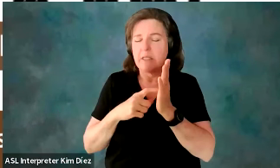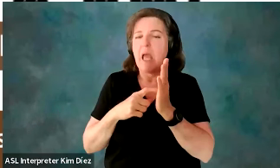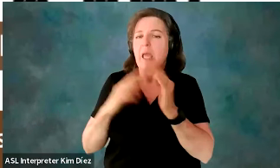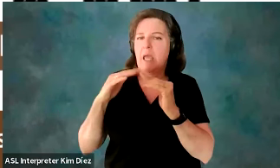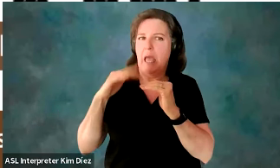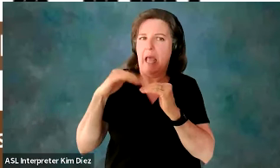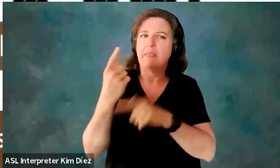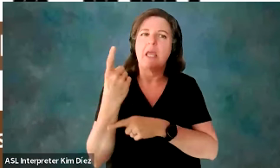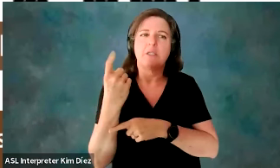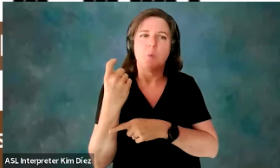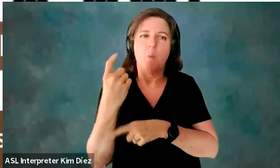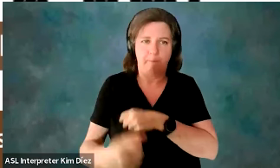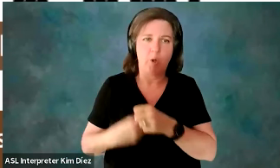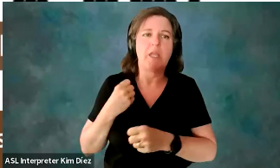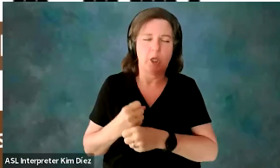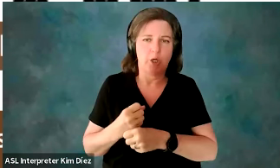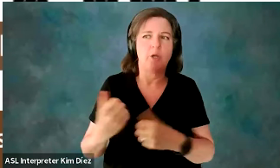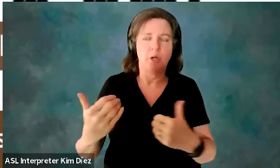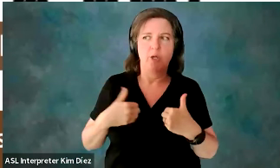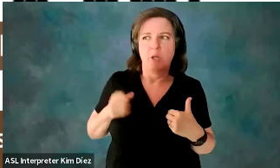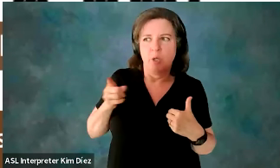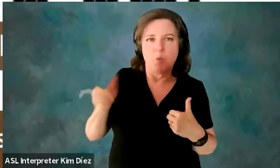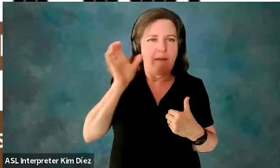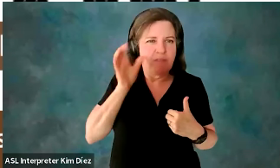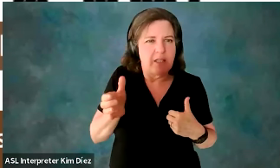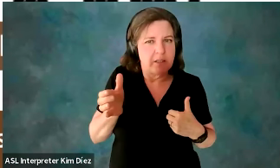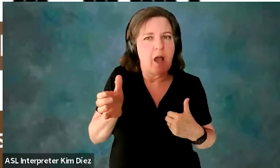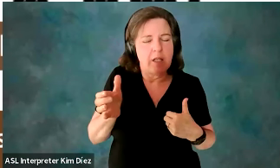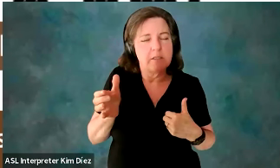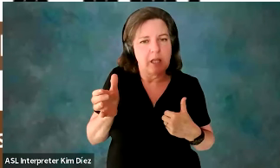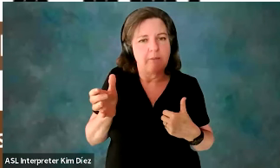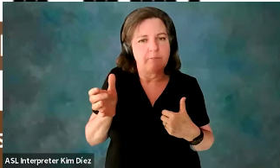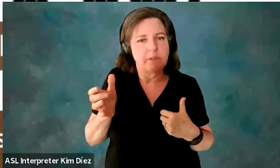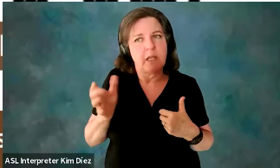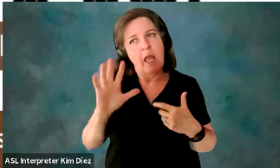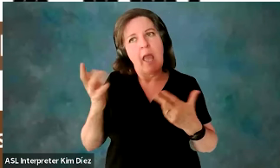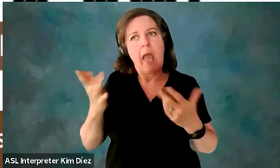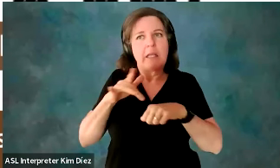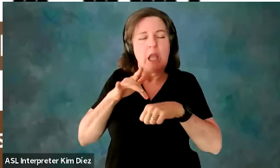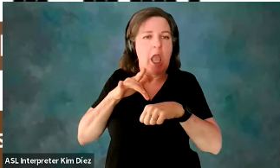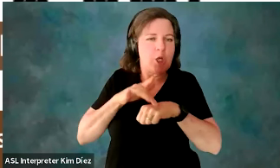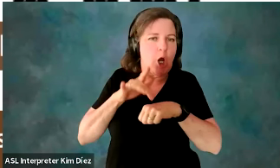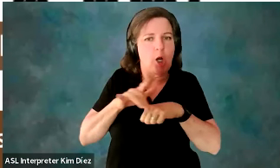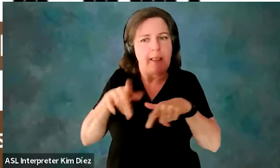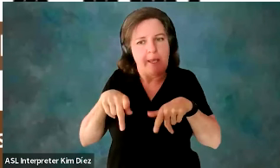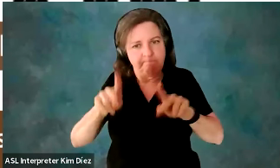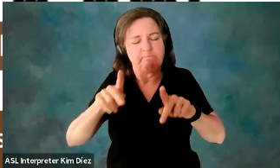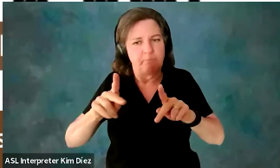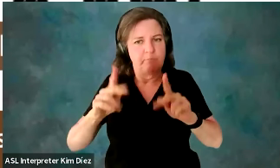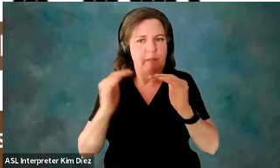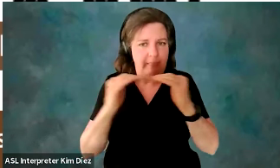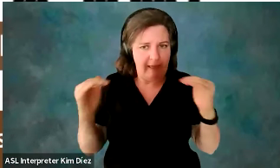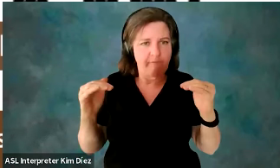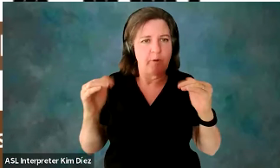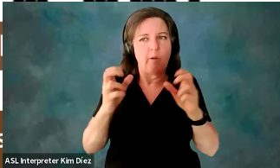at least a year, an extra year, to be able to have these concepts provisionally, and the